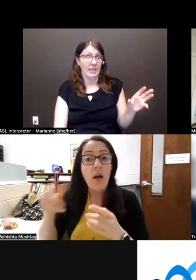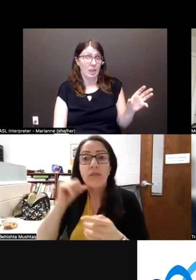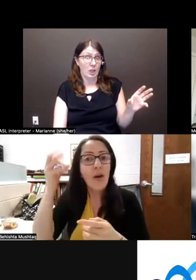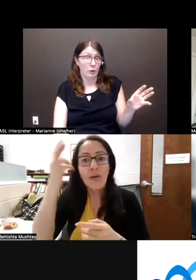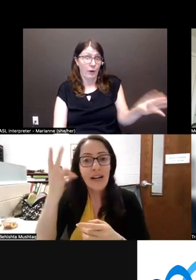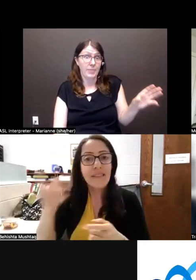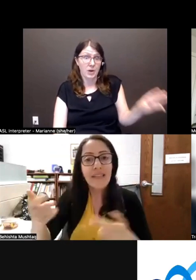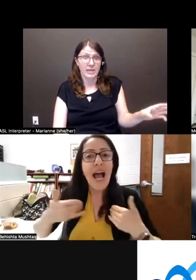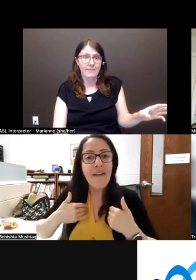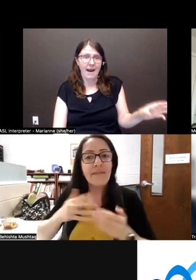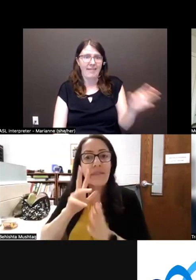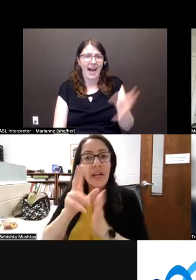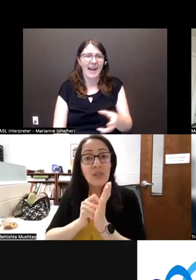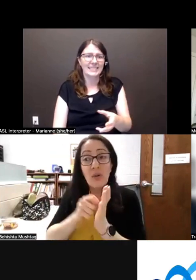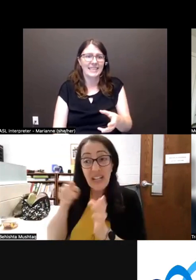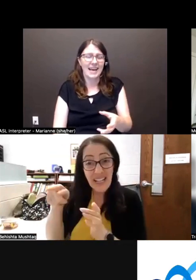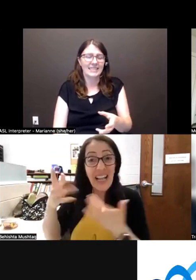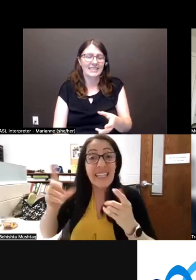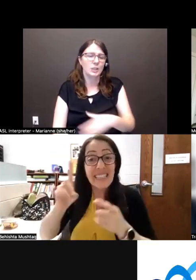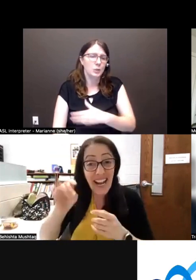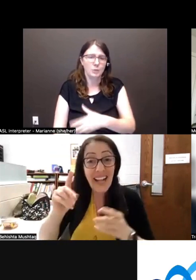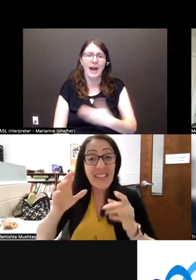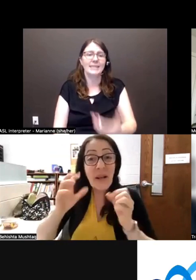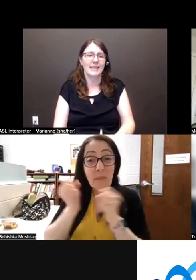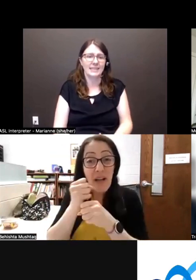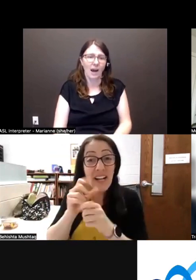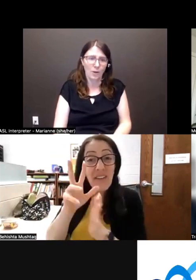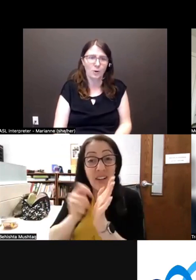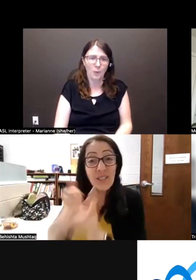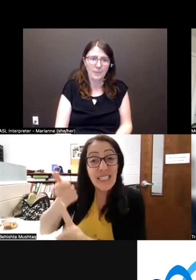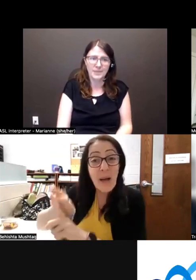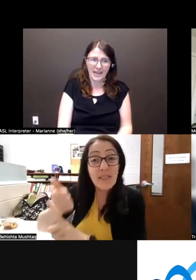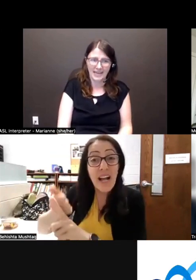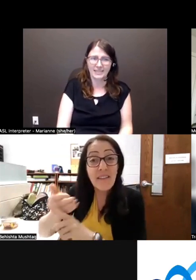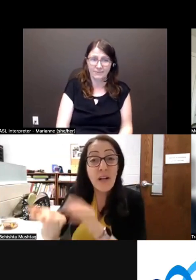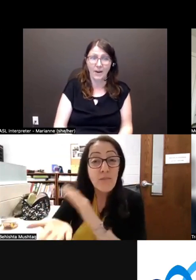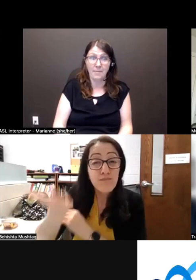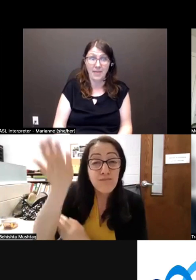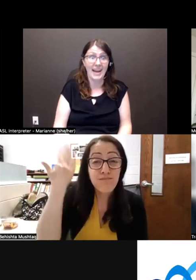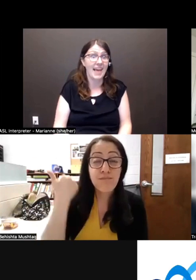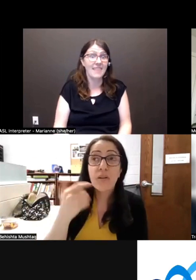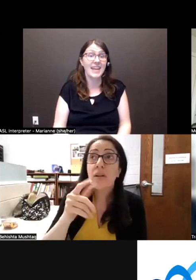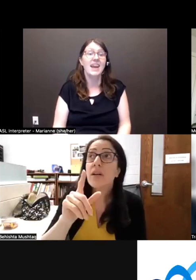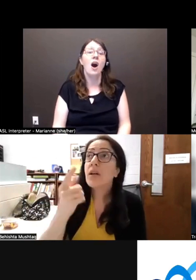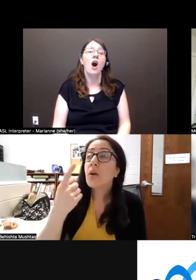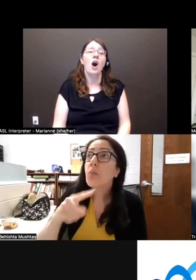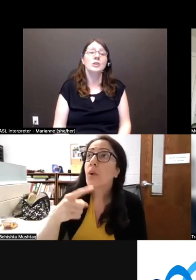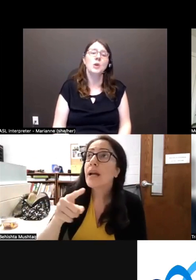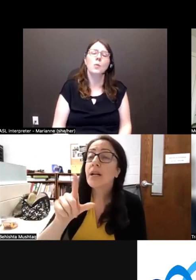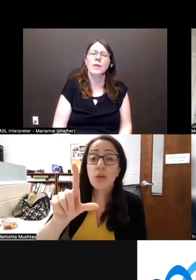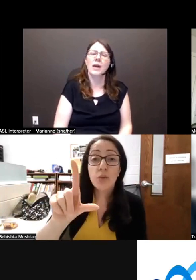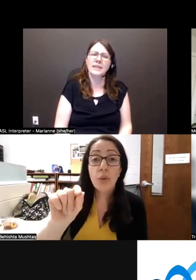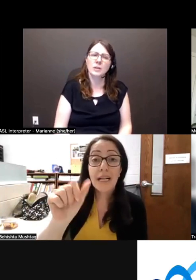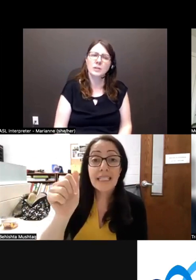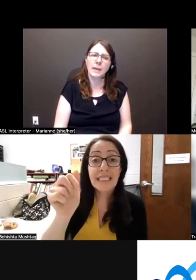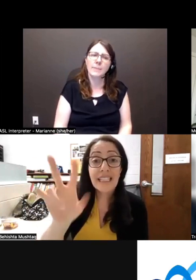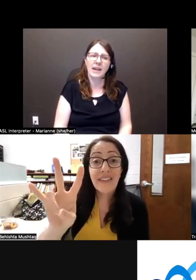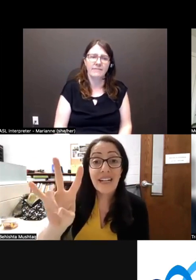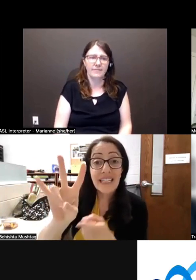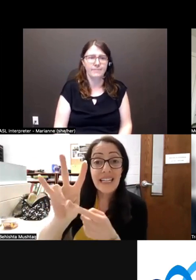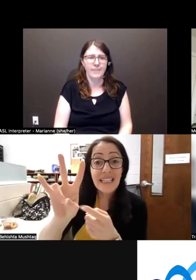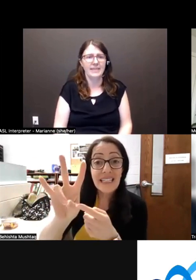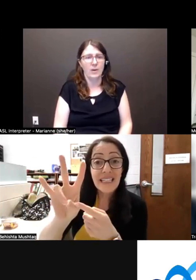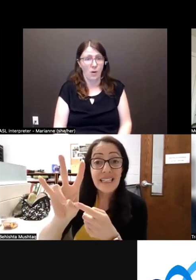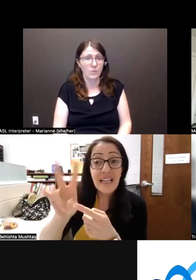they can, from their email, YouTube access other websites from that. And then also, I think there's some that